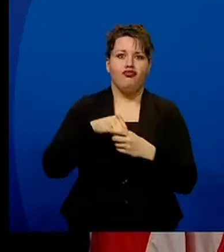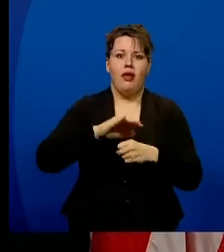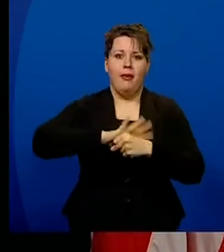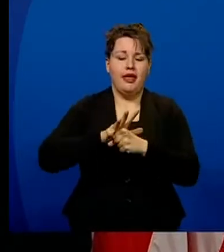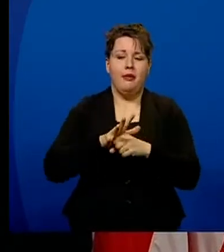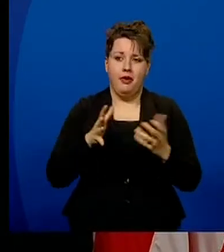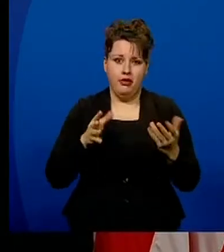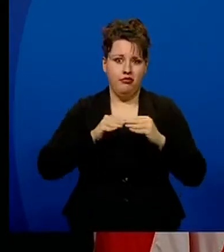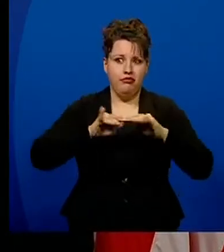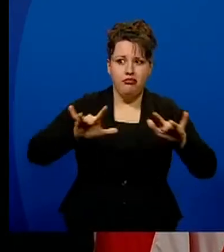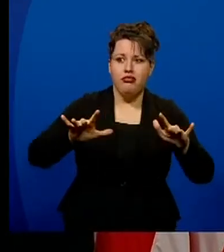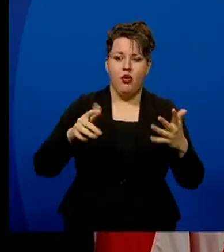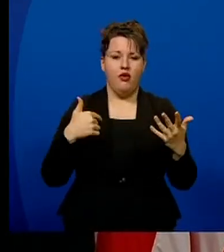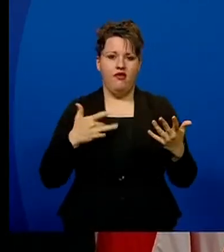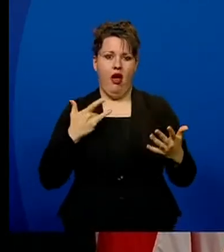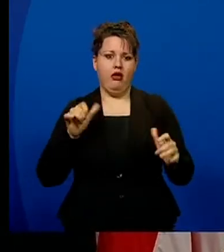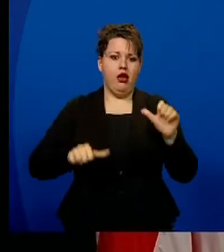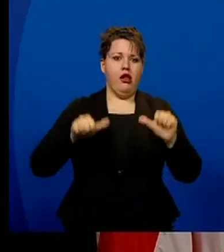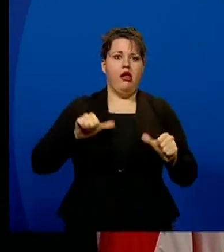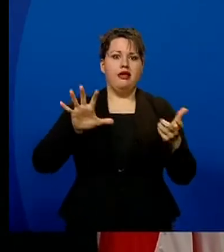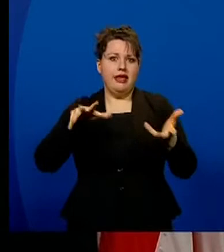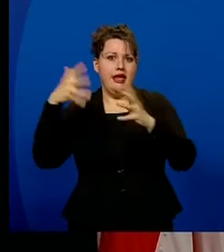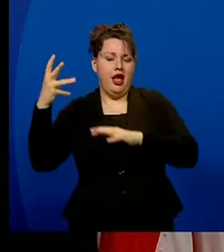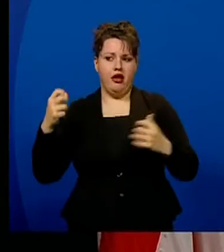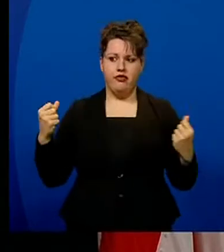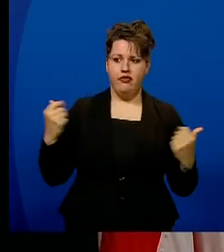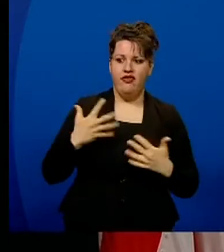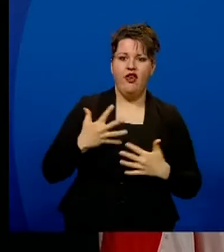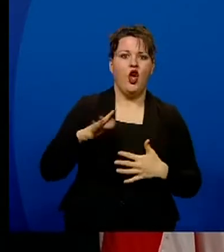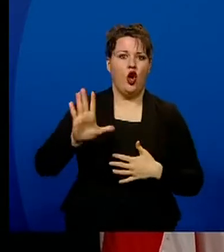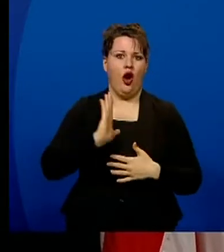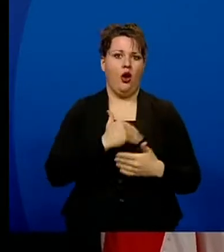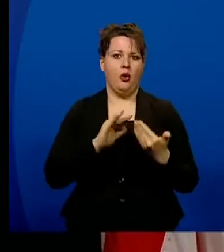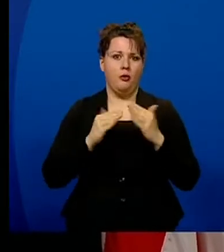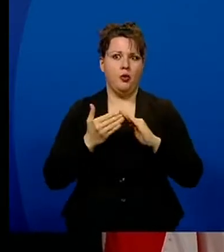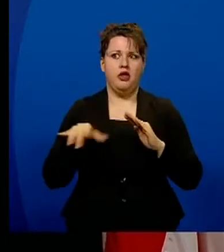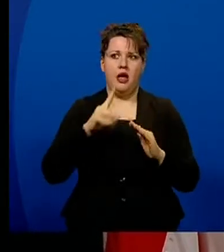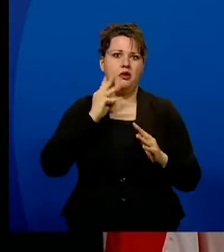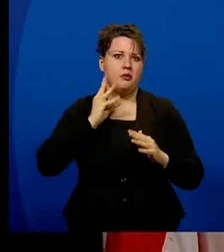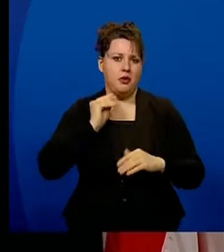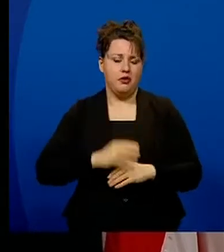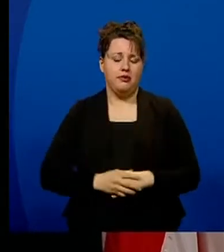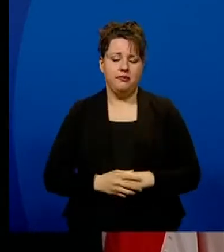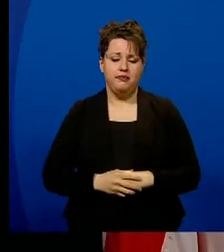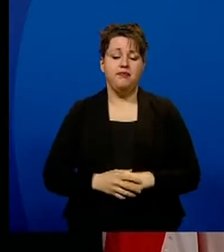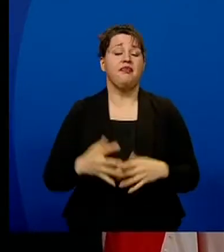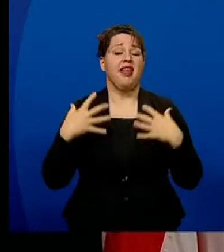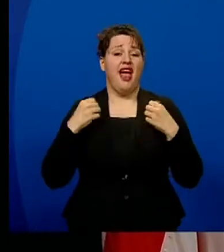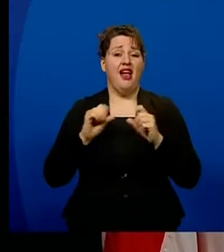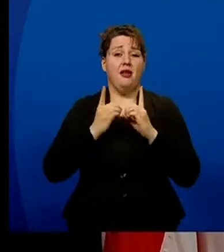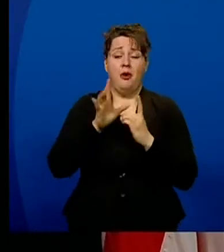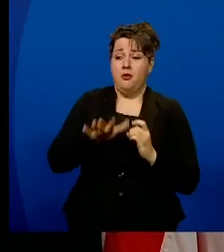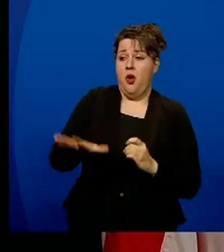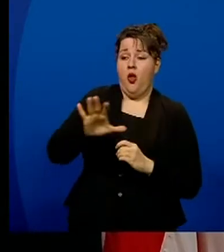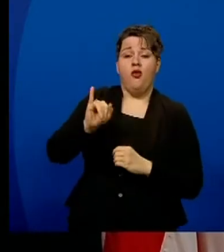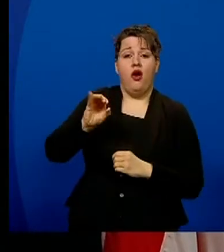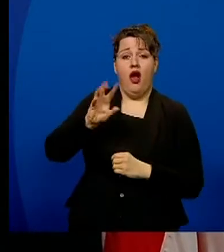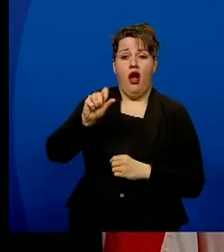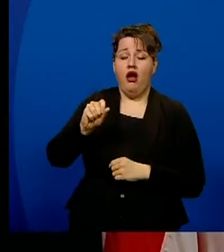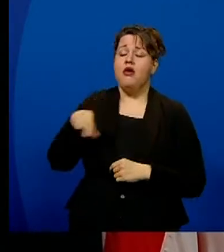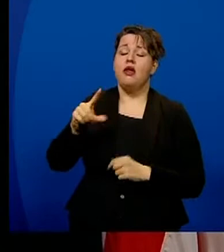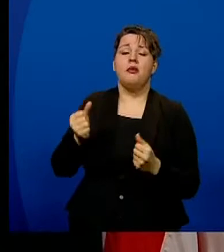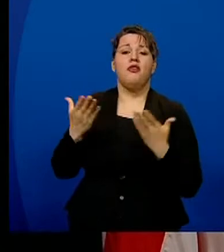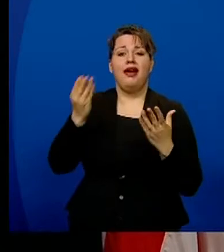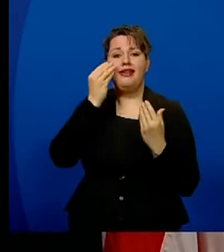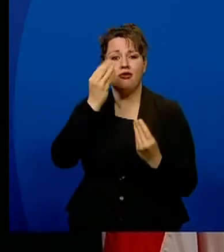brought uncertainty, chaos, and fear into our communities. Health departments across Iowa provided information